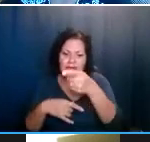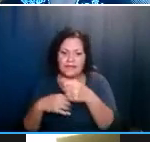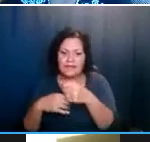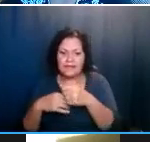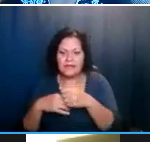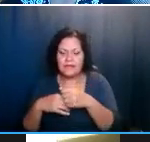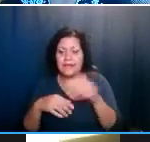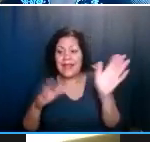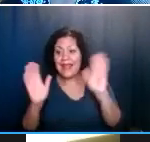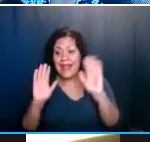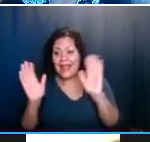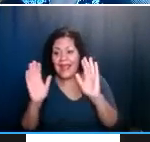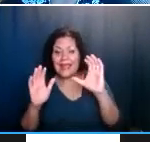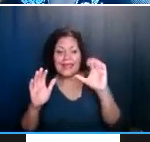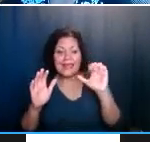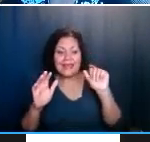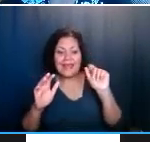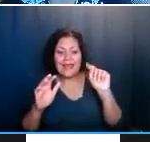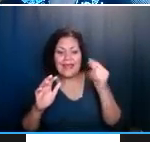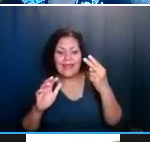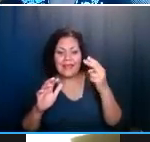Catherine.